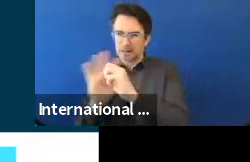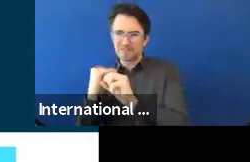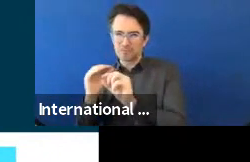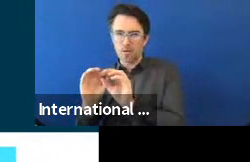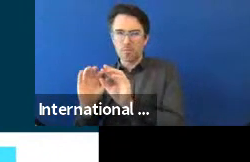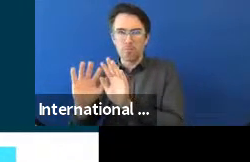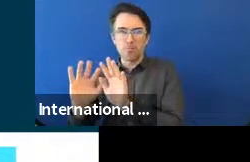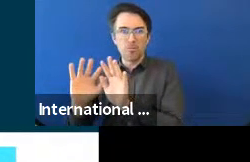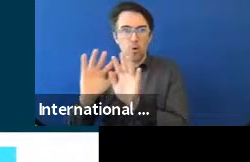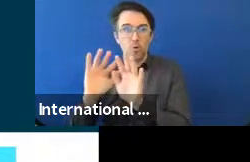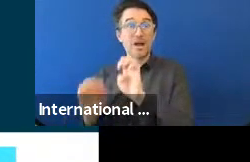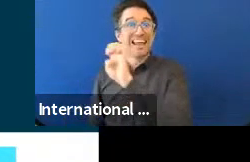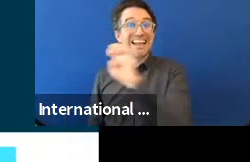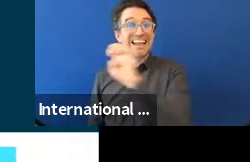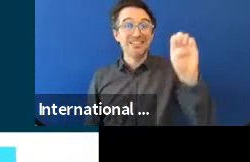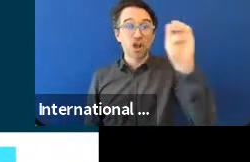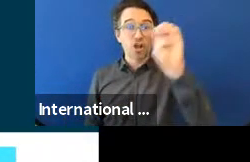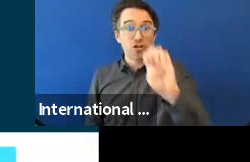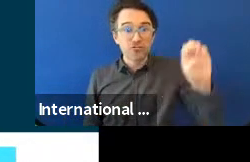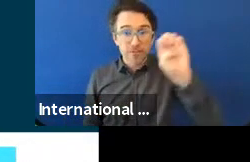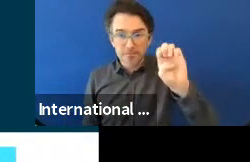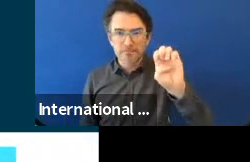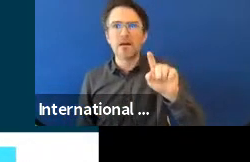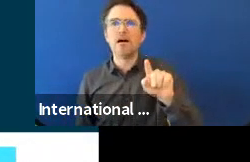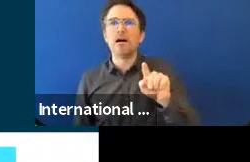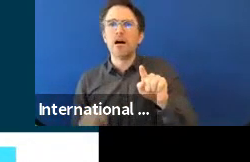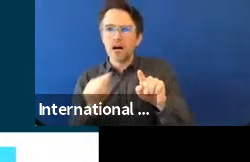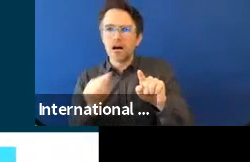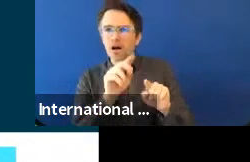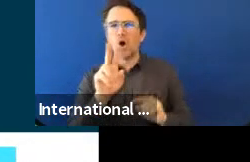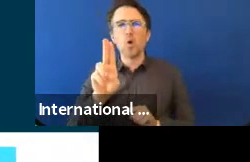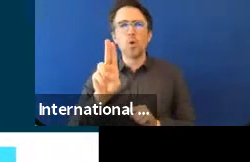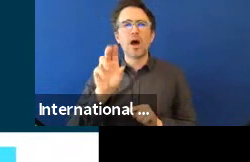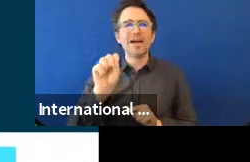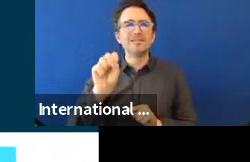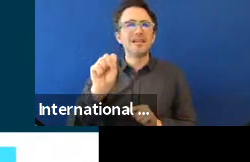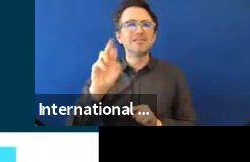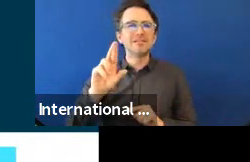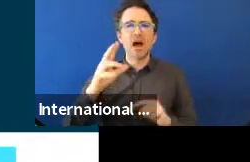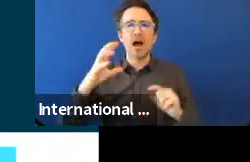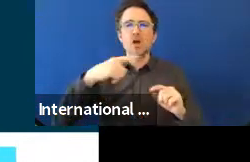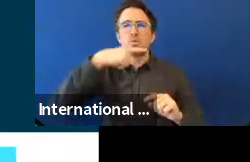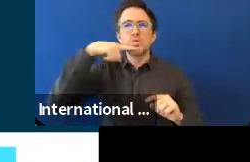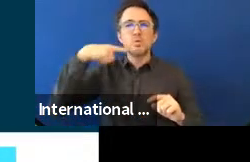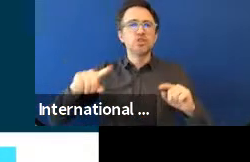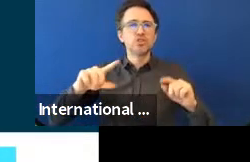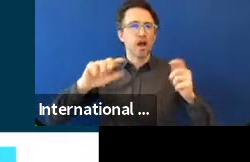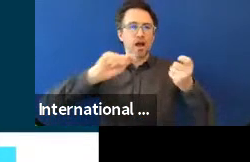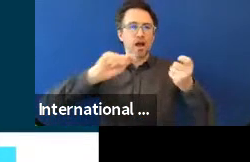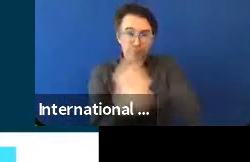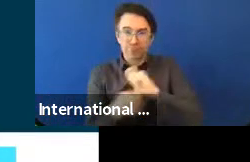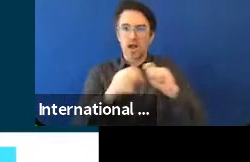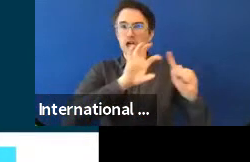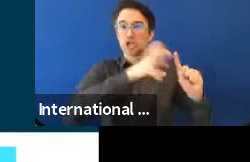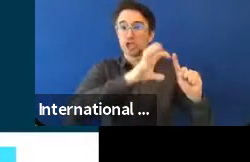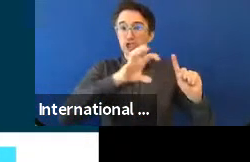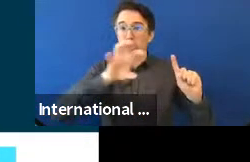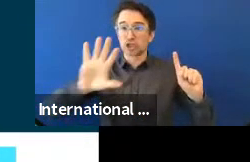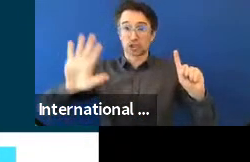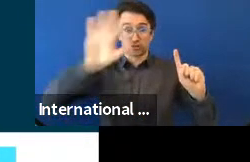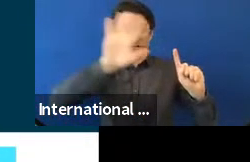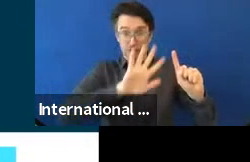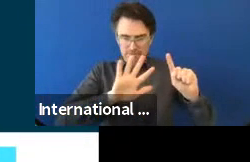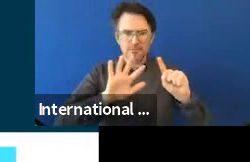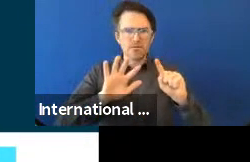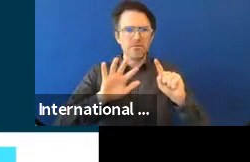socialist regime in Southeast Europe, as well as in the South Caucasus in the 1990s.